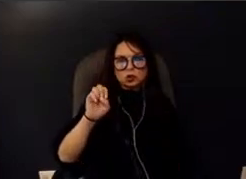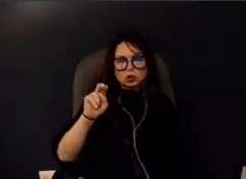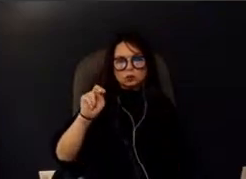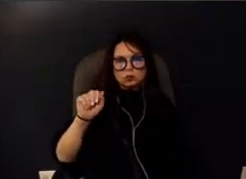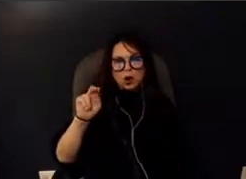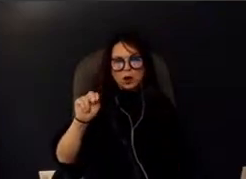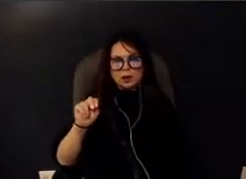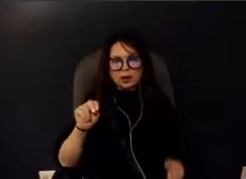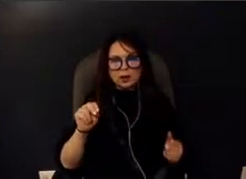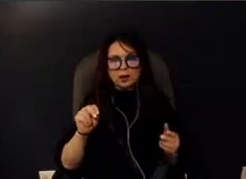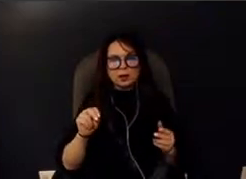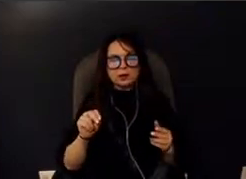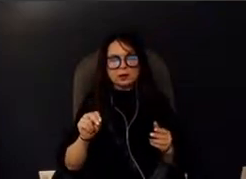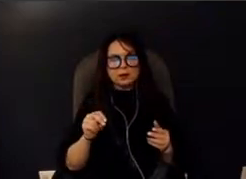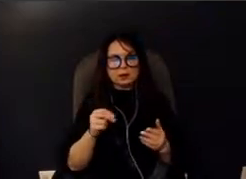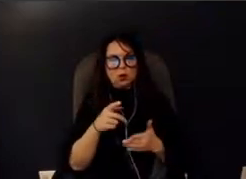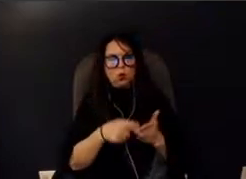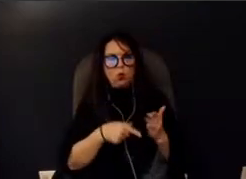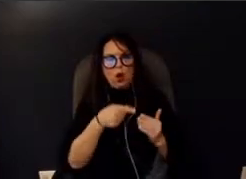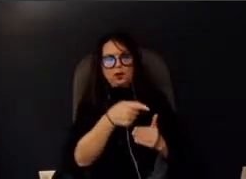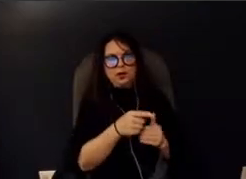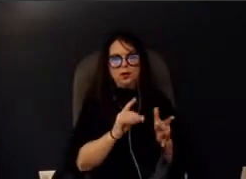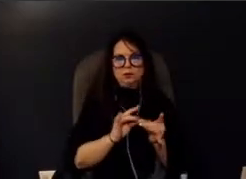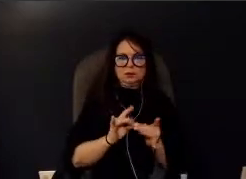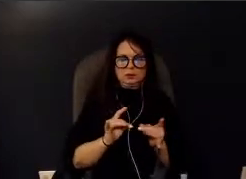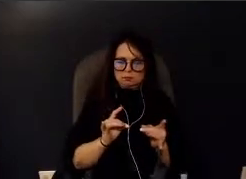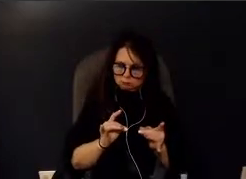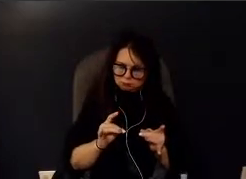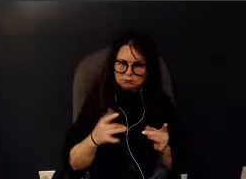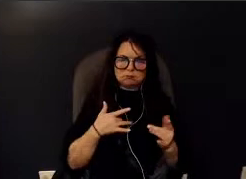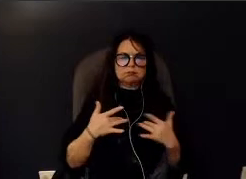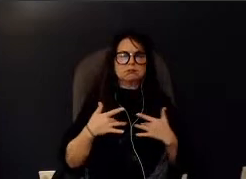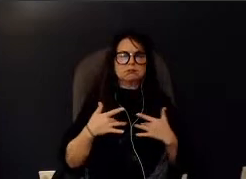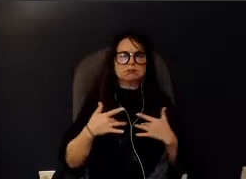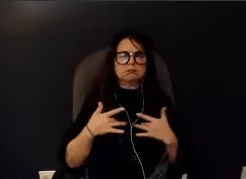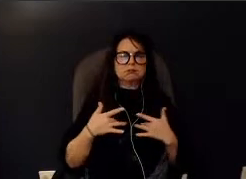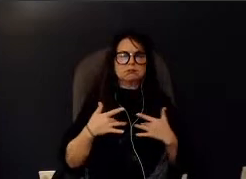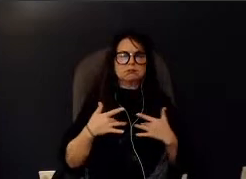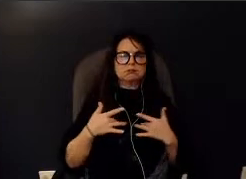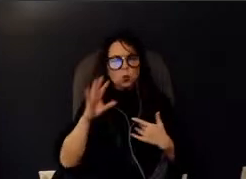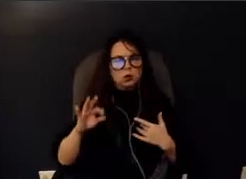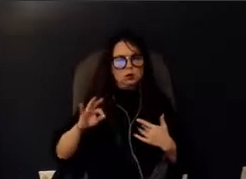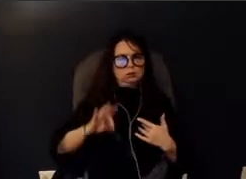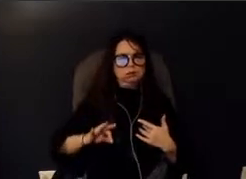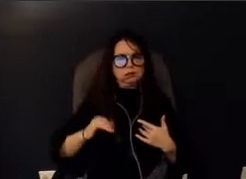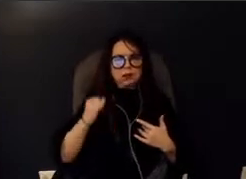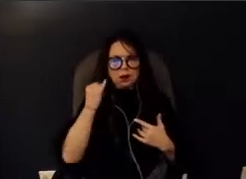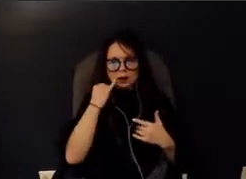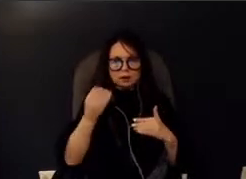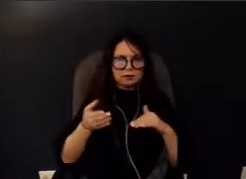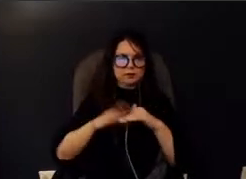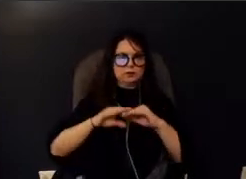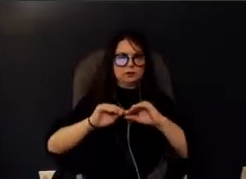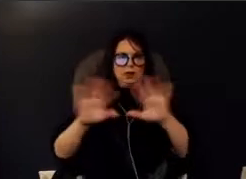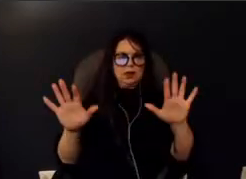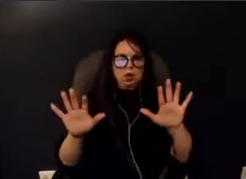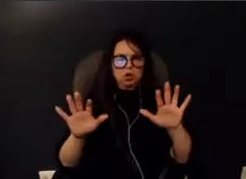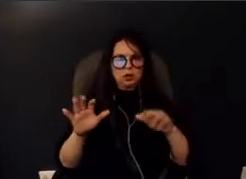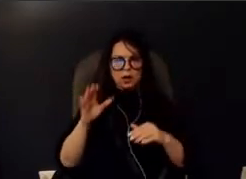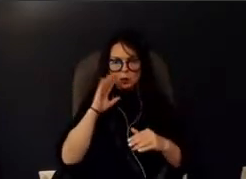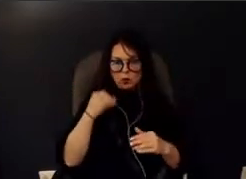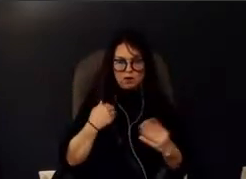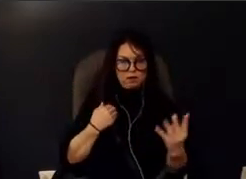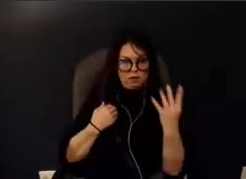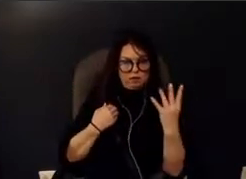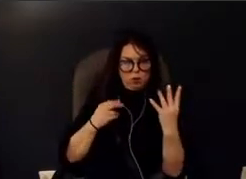helpful if we maybe had a little more clarity on that. I know that we have four people today with the program. And